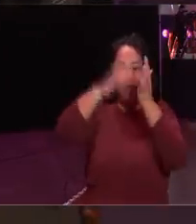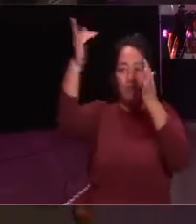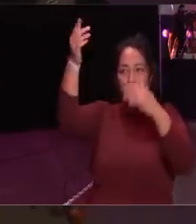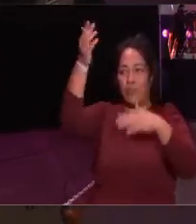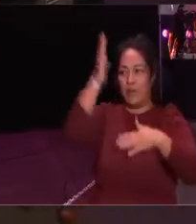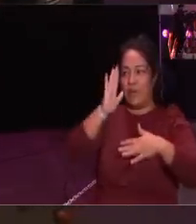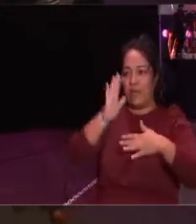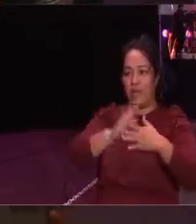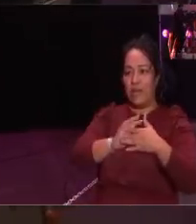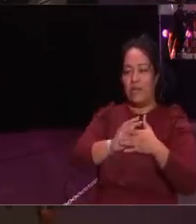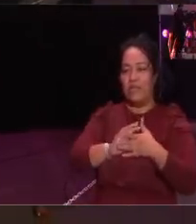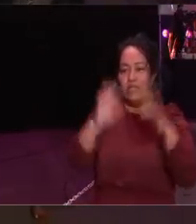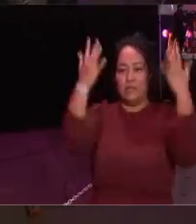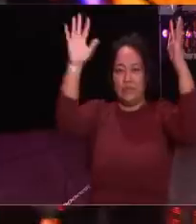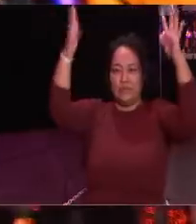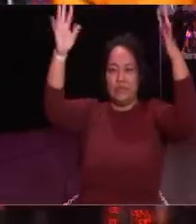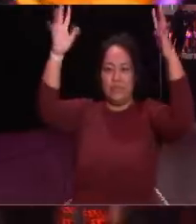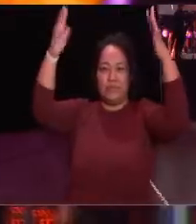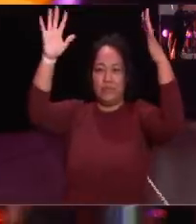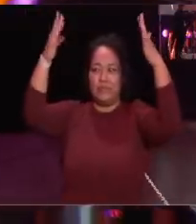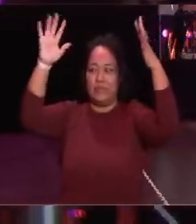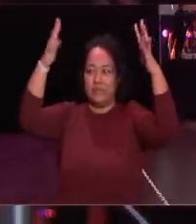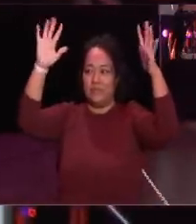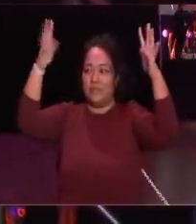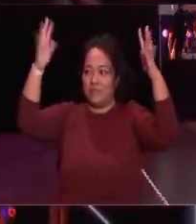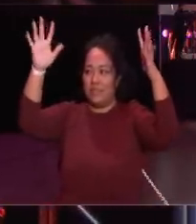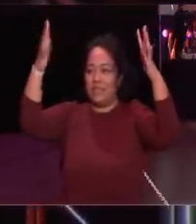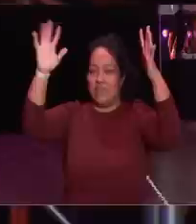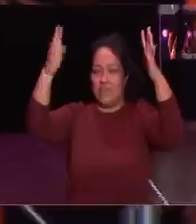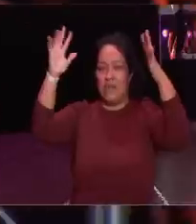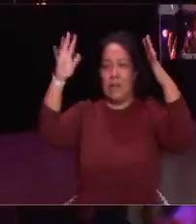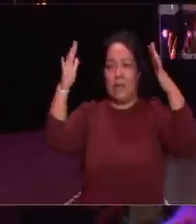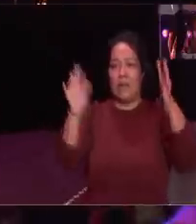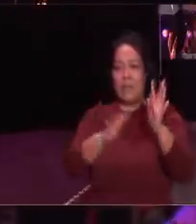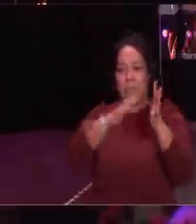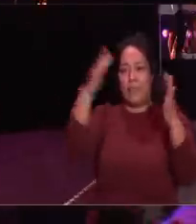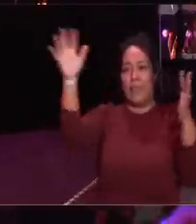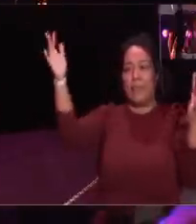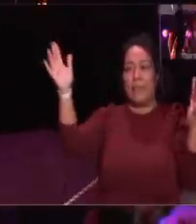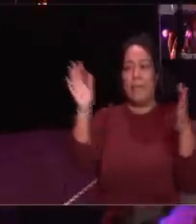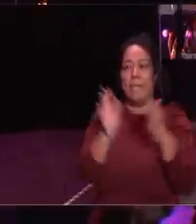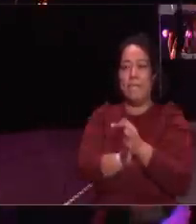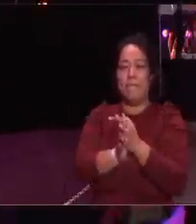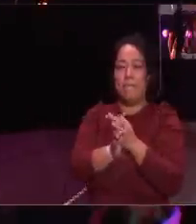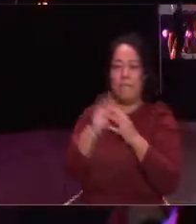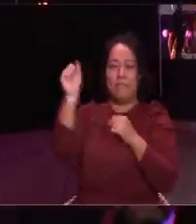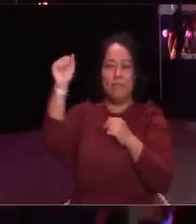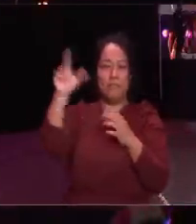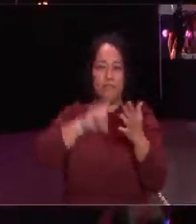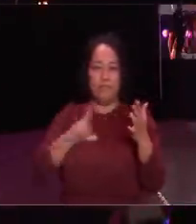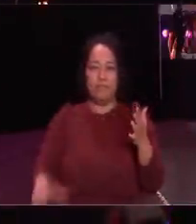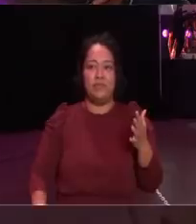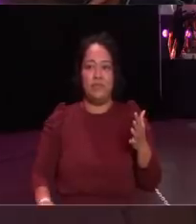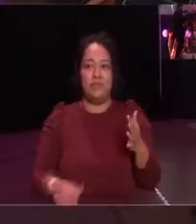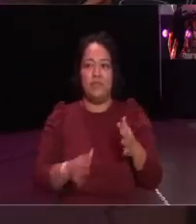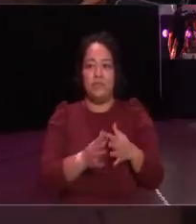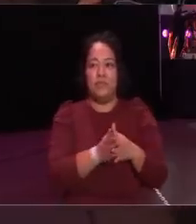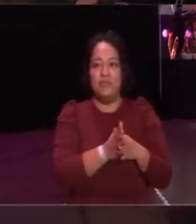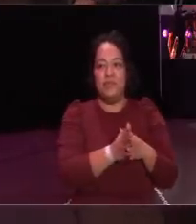God. Hallelujah! Hallelujah! Shama. Yes, Lord.